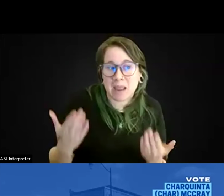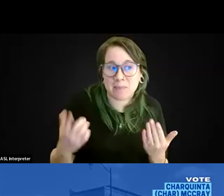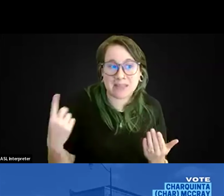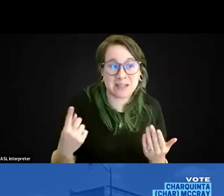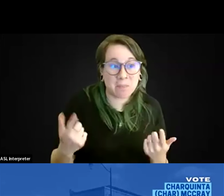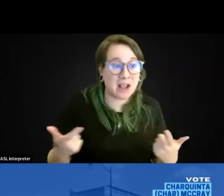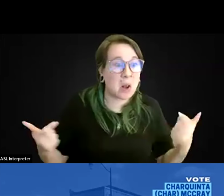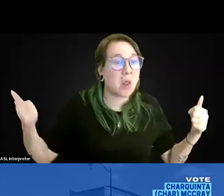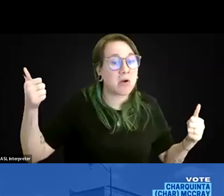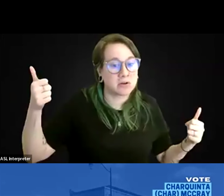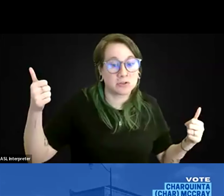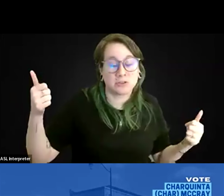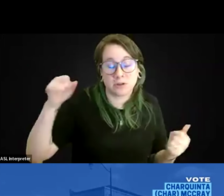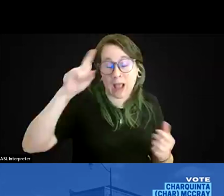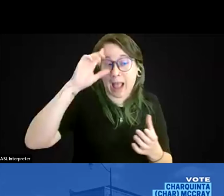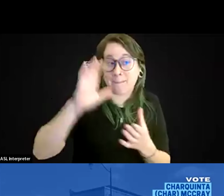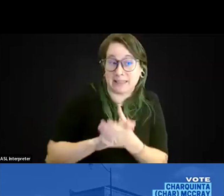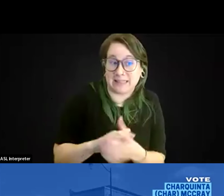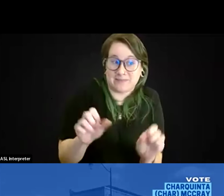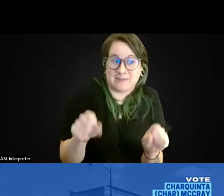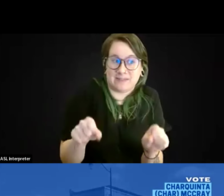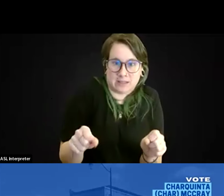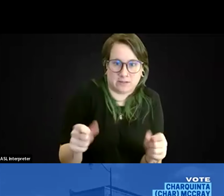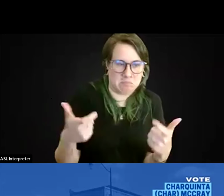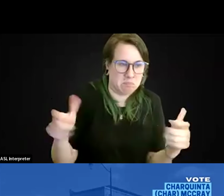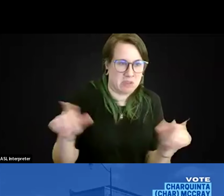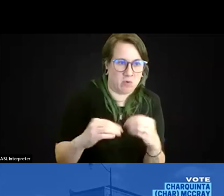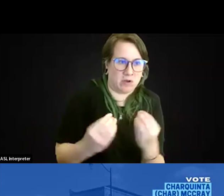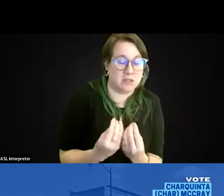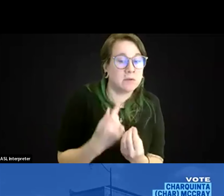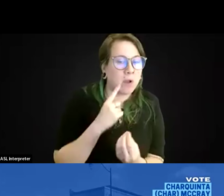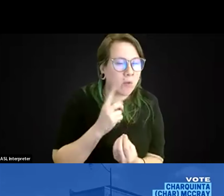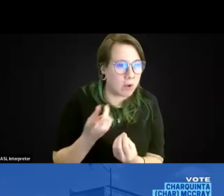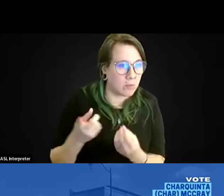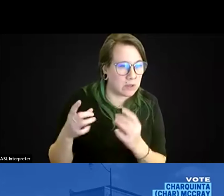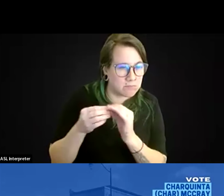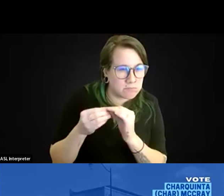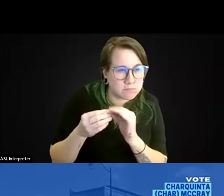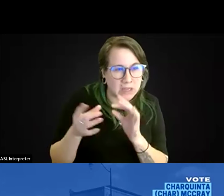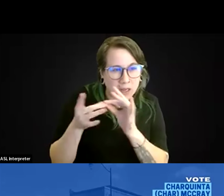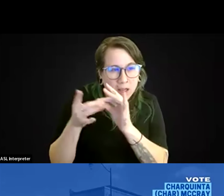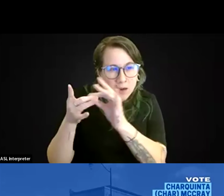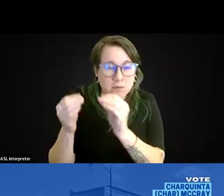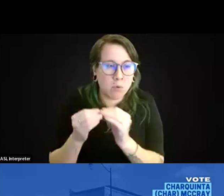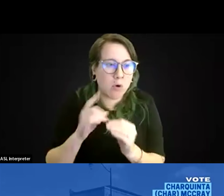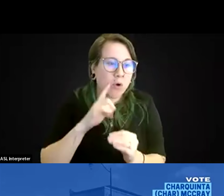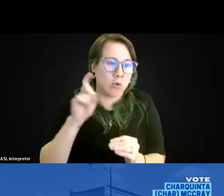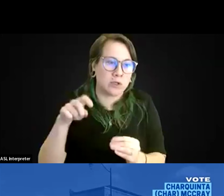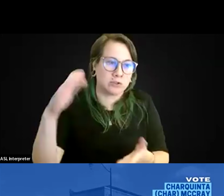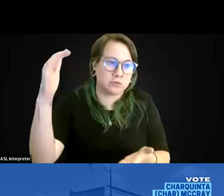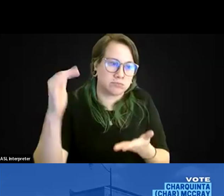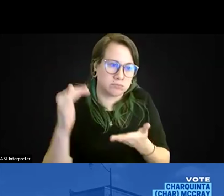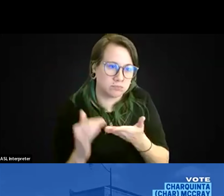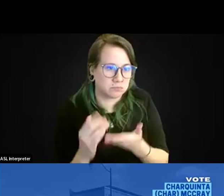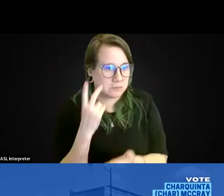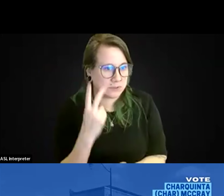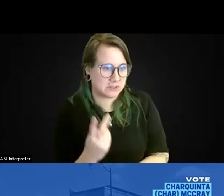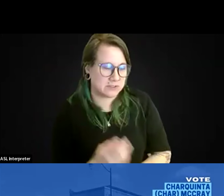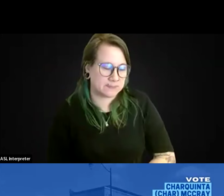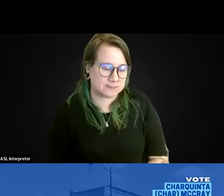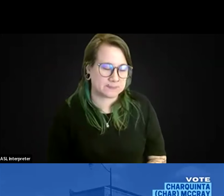that it is. But once we get a handle of it, we should see those start to decrease considerably. So